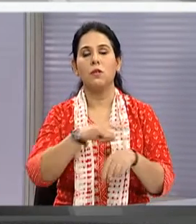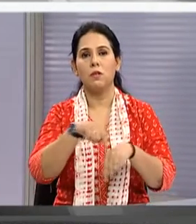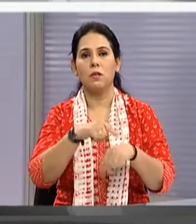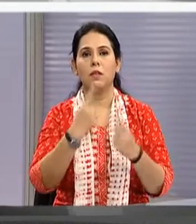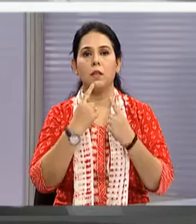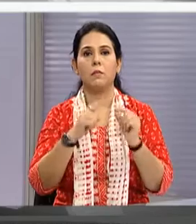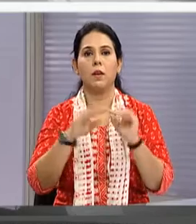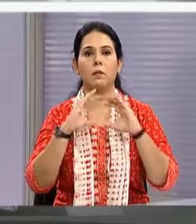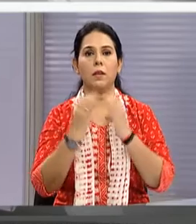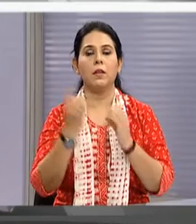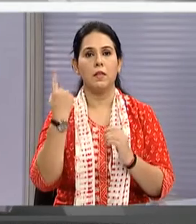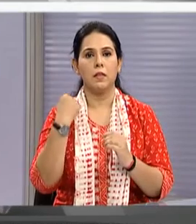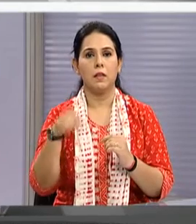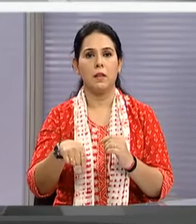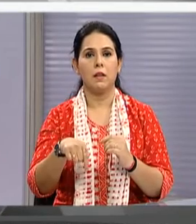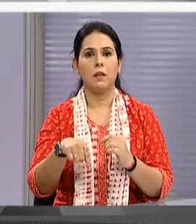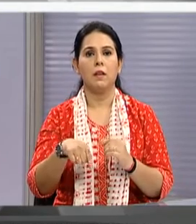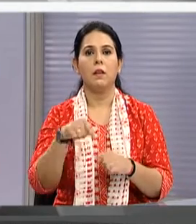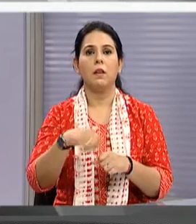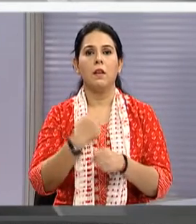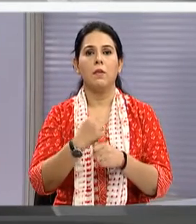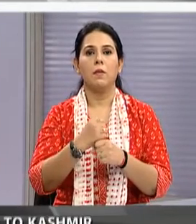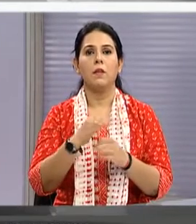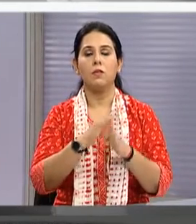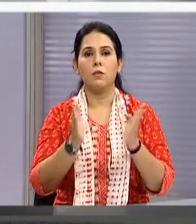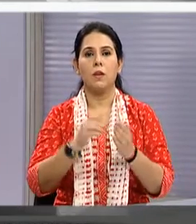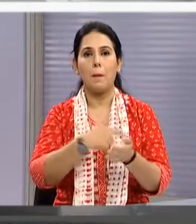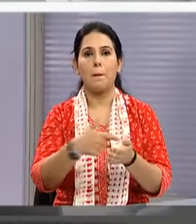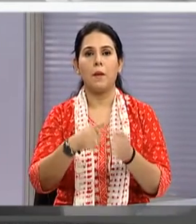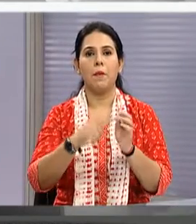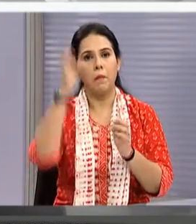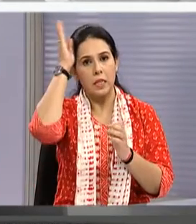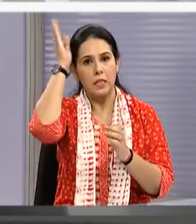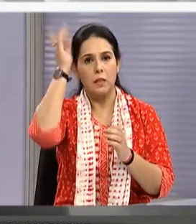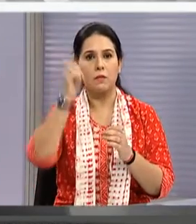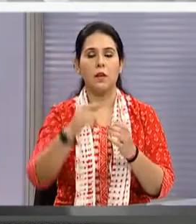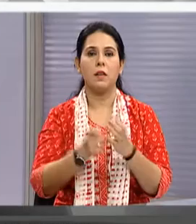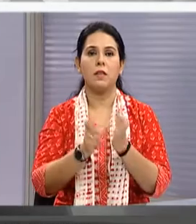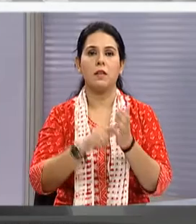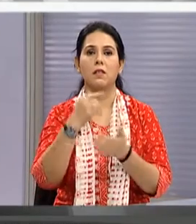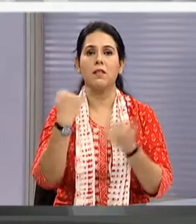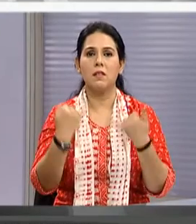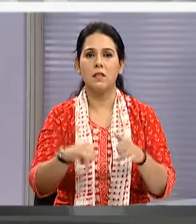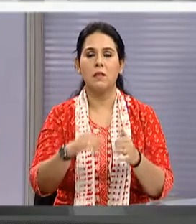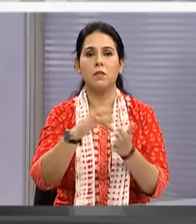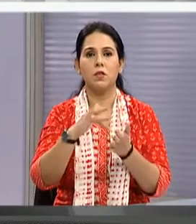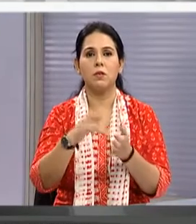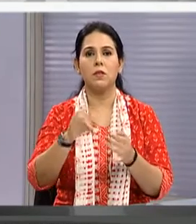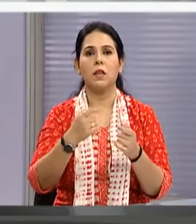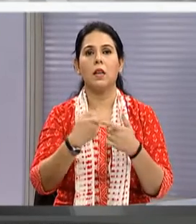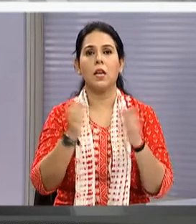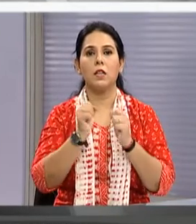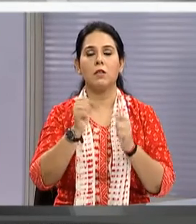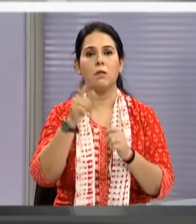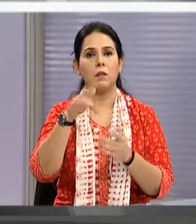short-duration discussion in Parliament yesterday. The government has squarely blamed Pakistan for the unrest and disturbed situation in